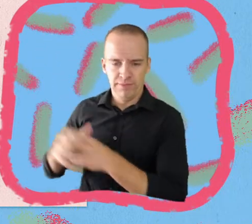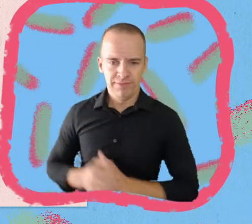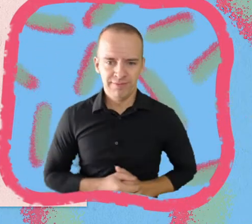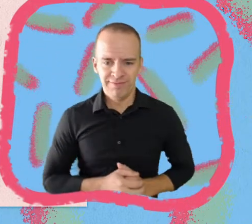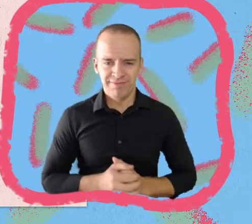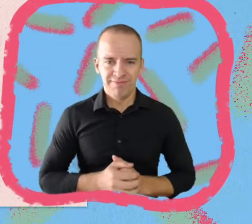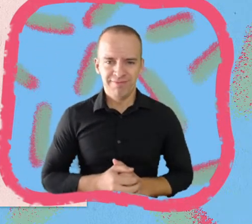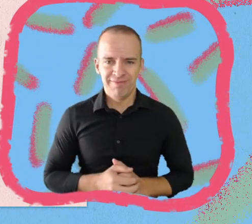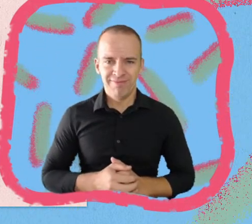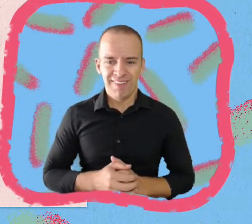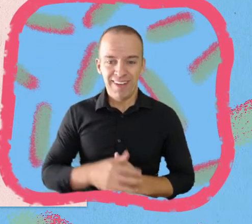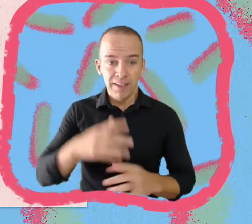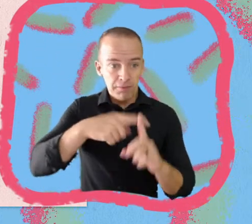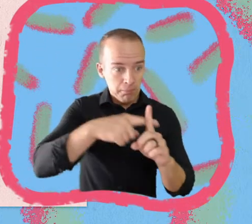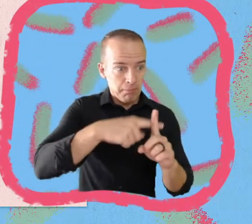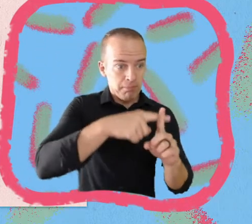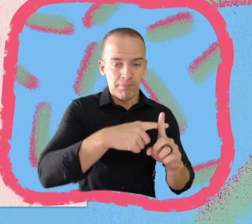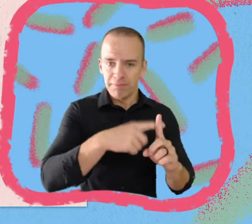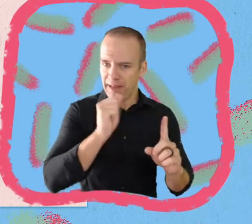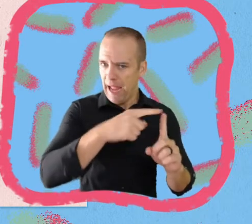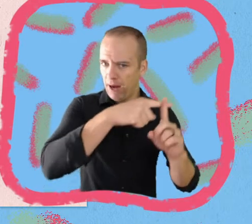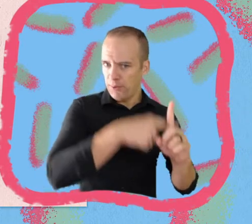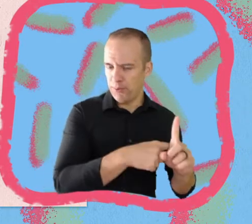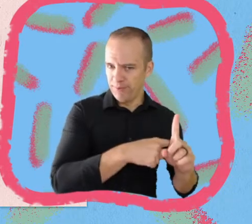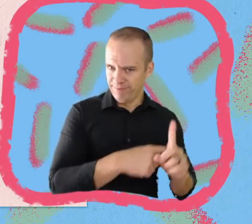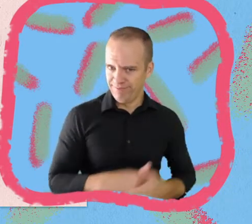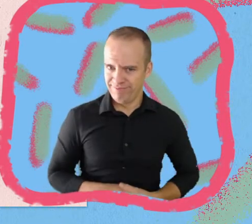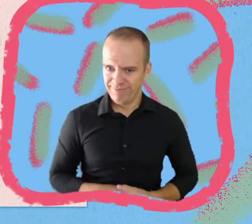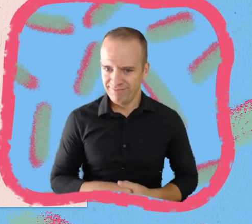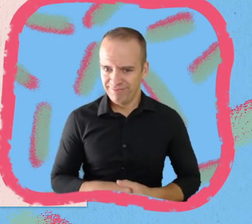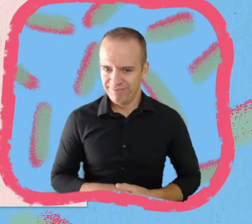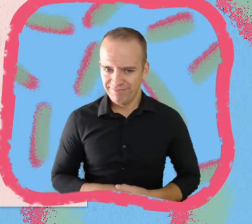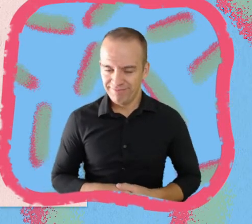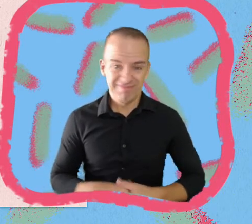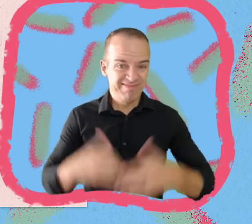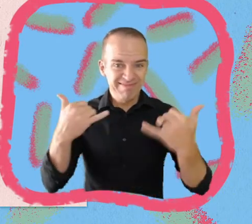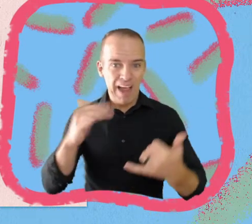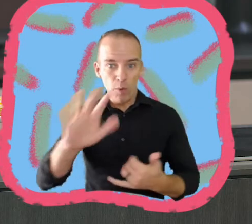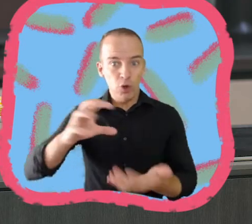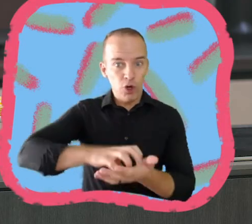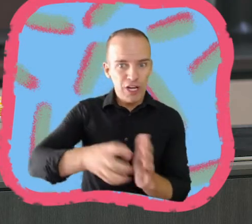that radiate heat. And be sure to clean the seals around the refrigerator door.